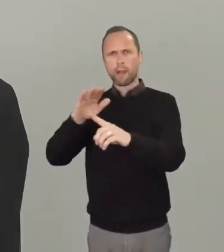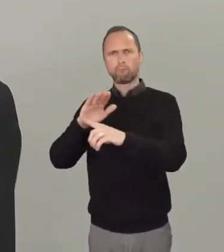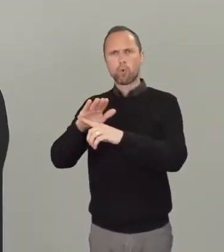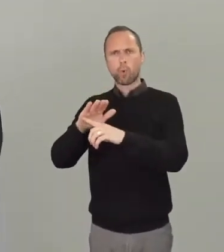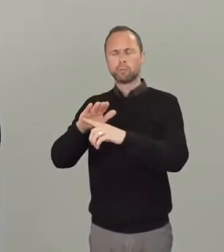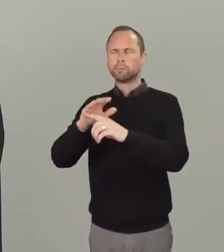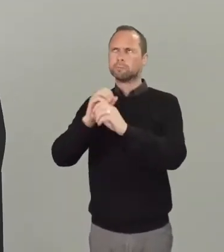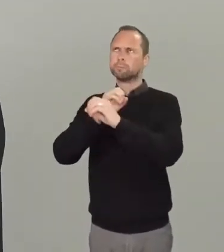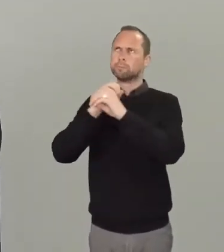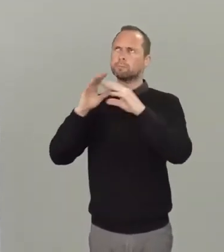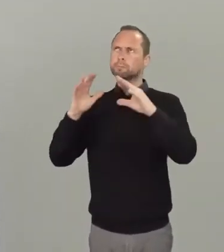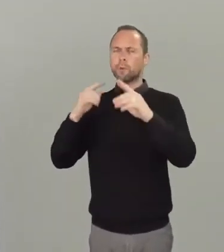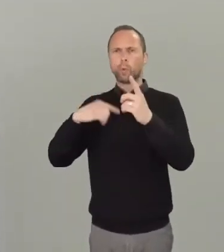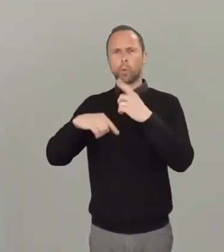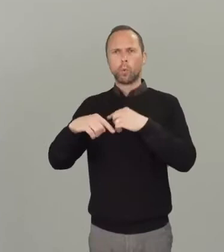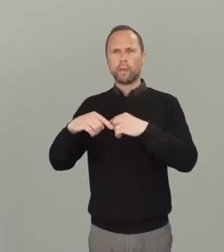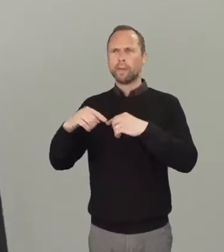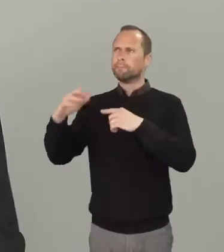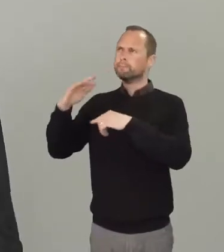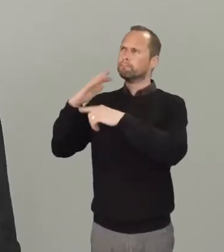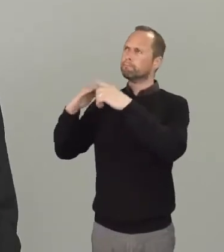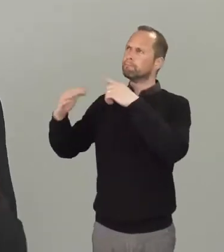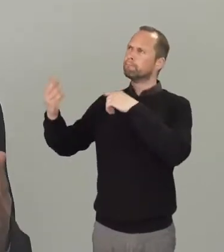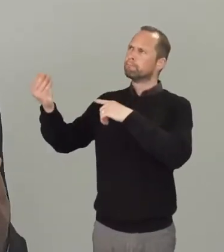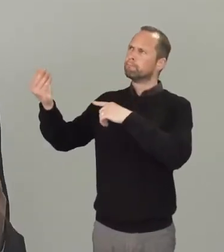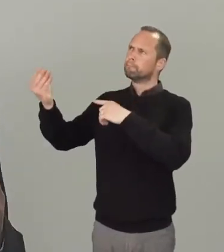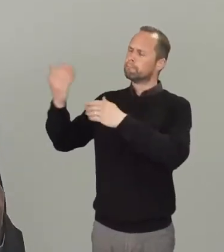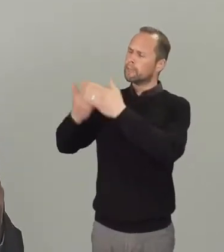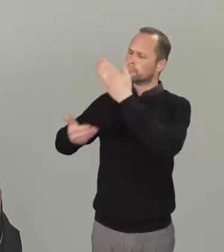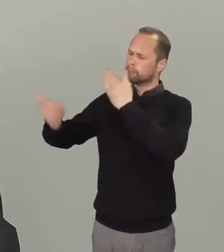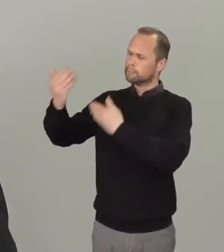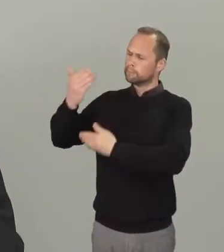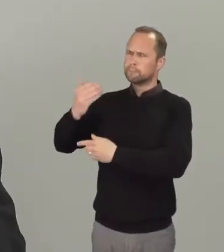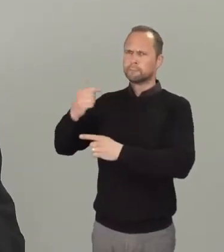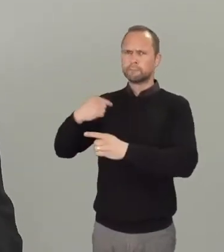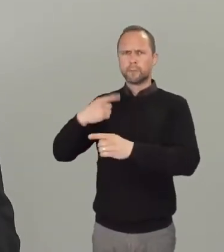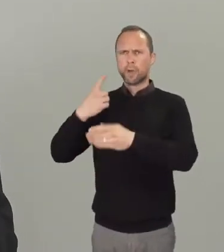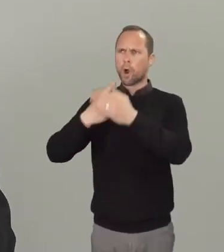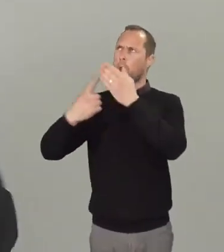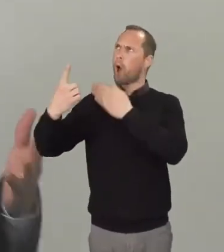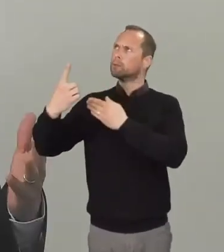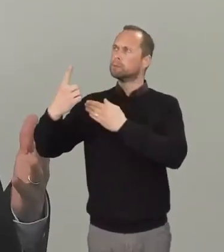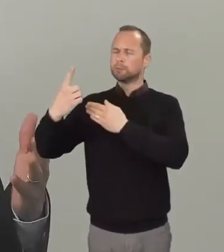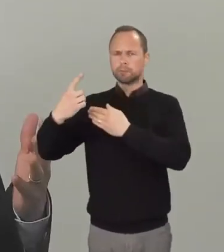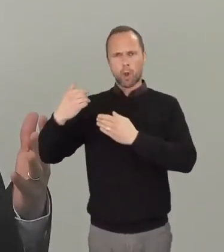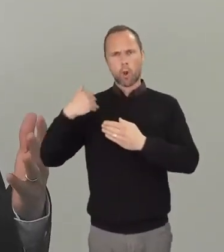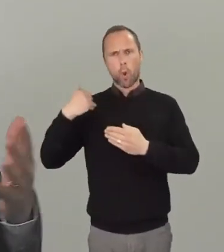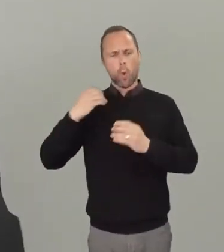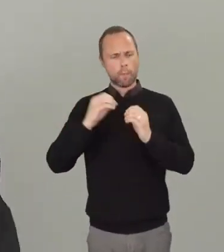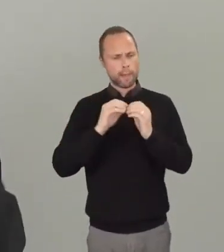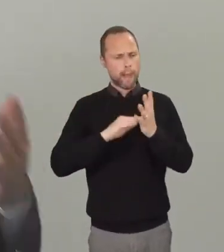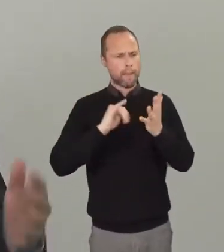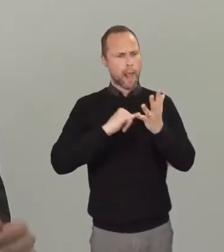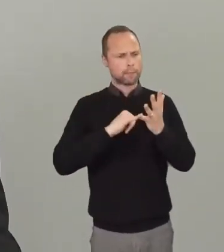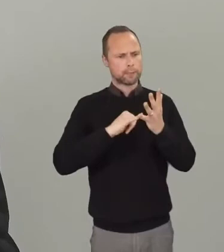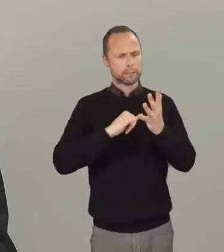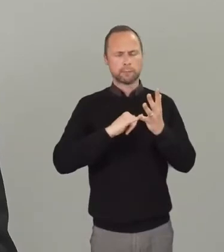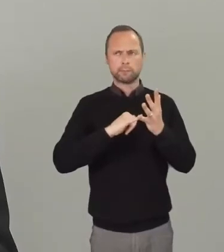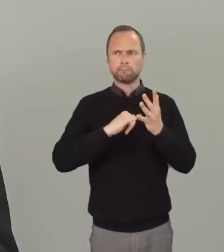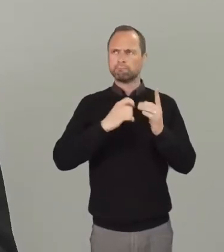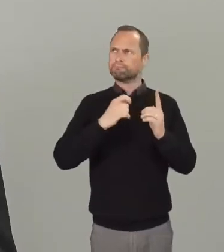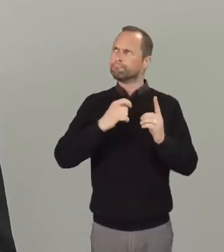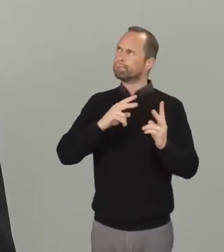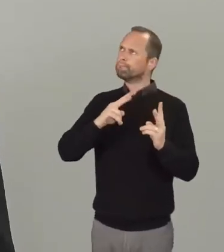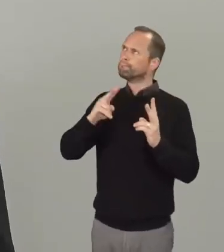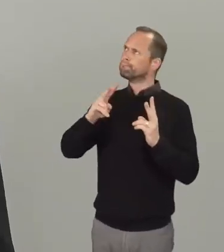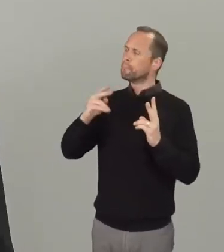what we sense that God is calling BMS, God is calling you as Baptist